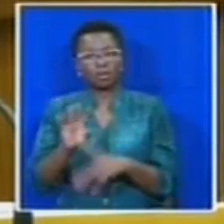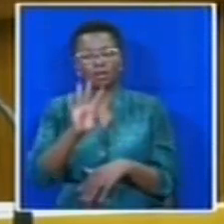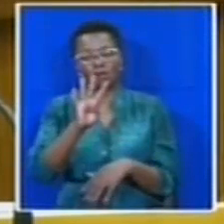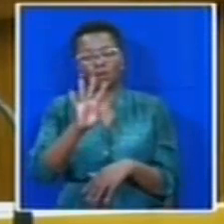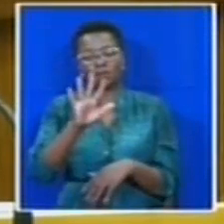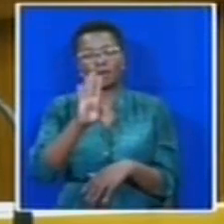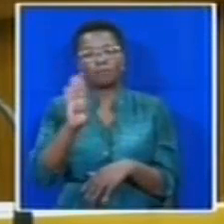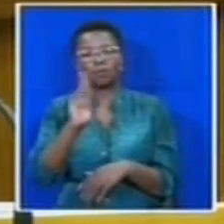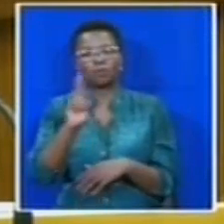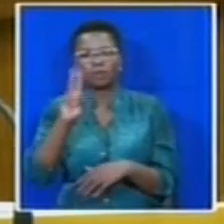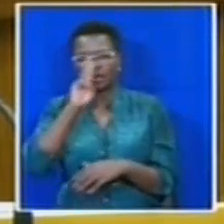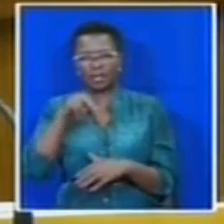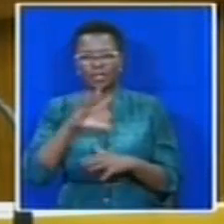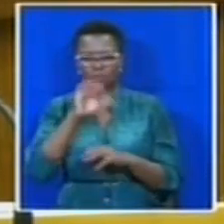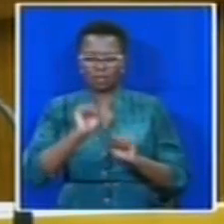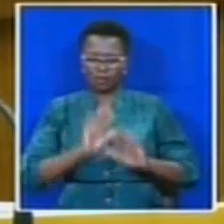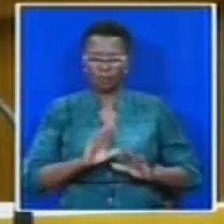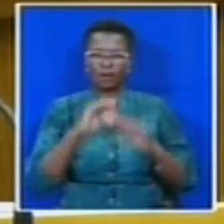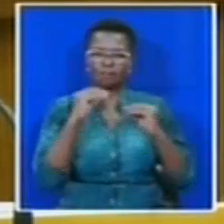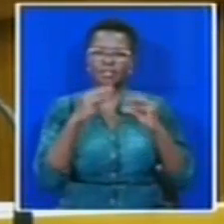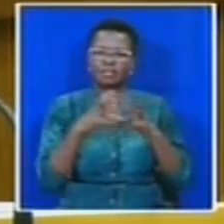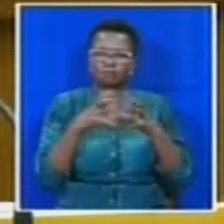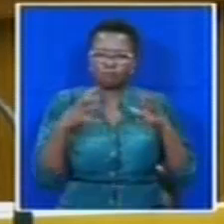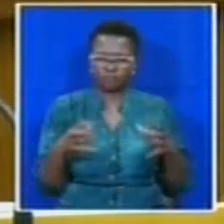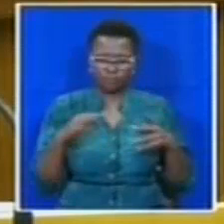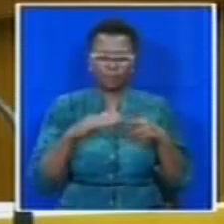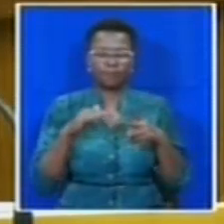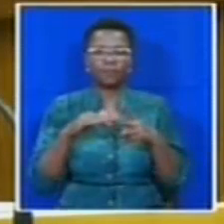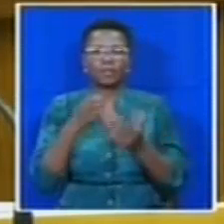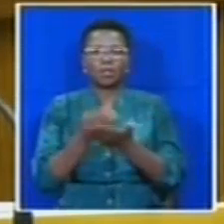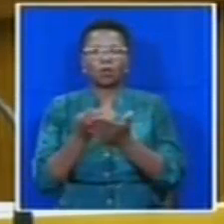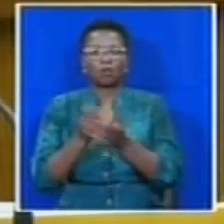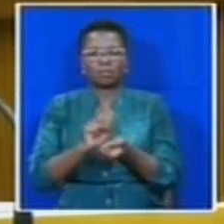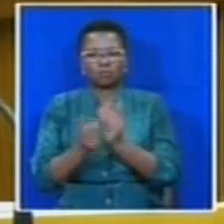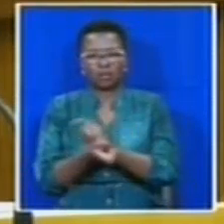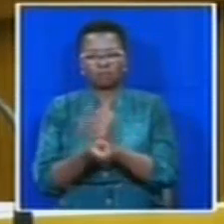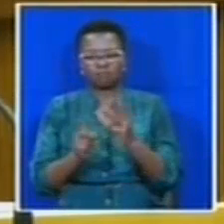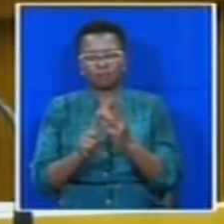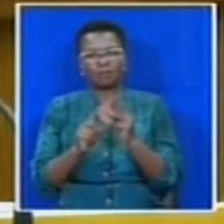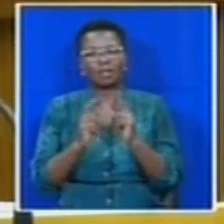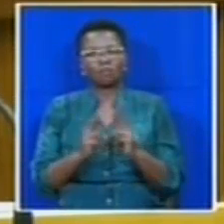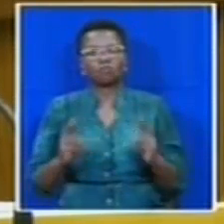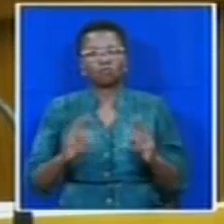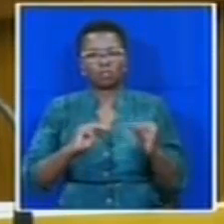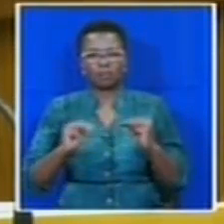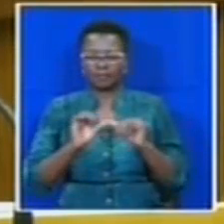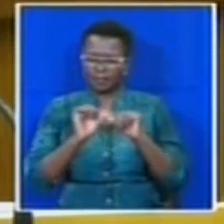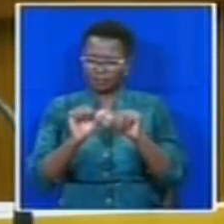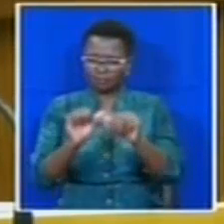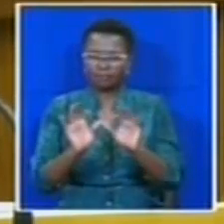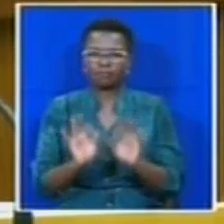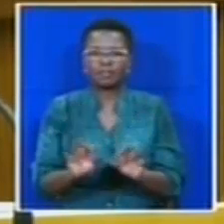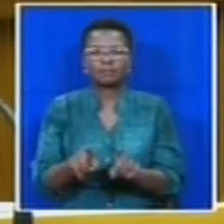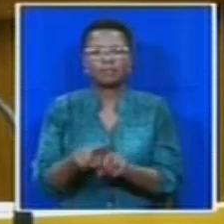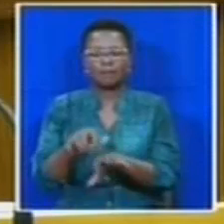promote industrialization, economic transformation, and sustainable resource management, implementation of the